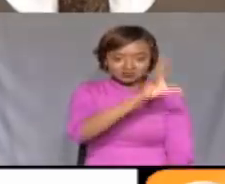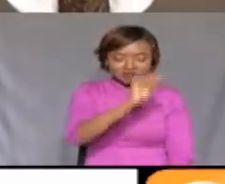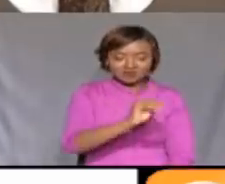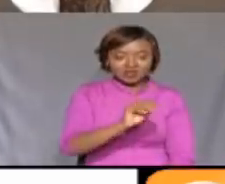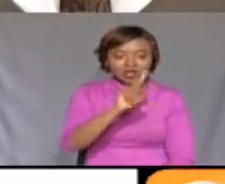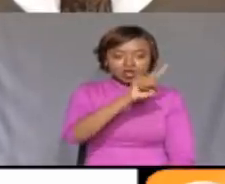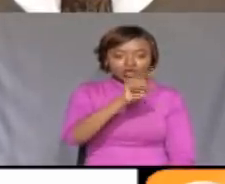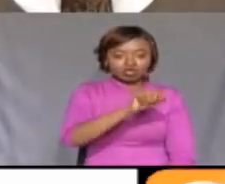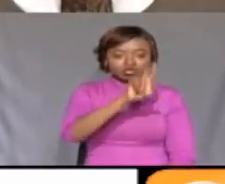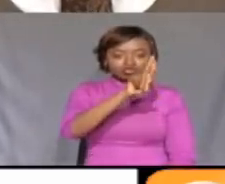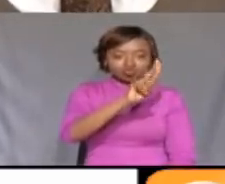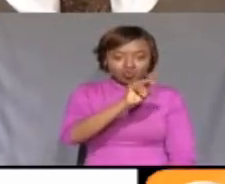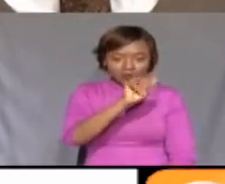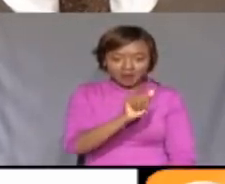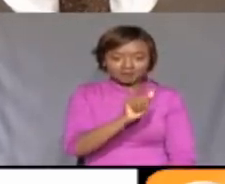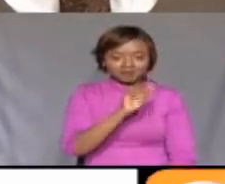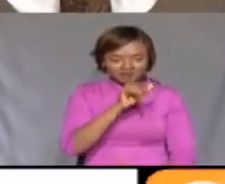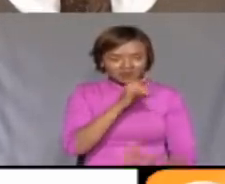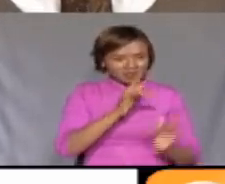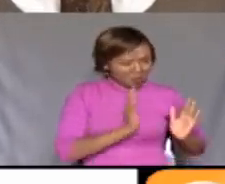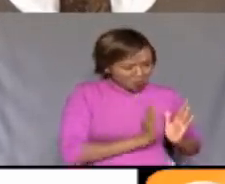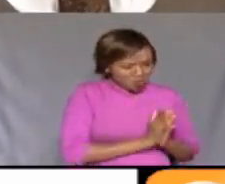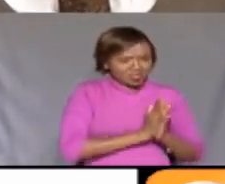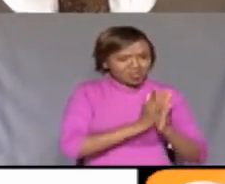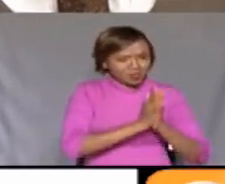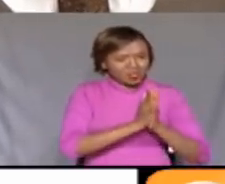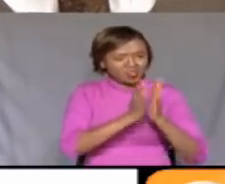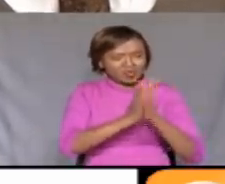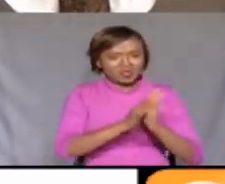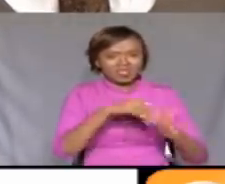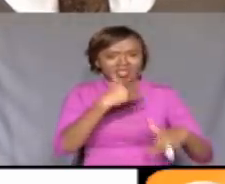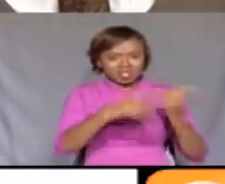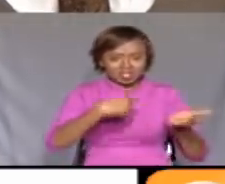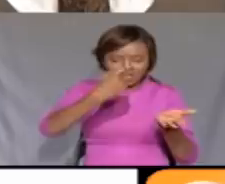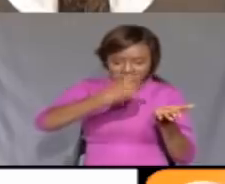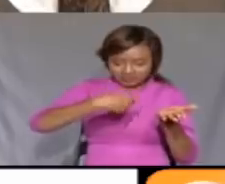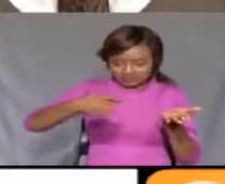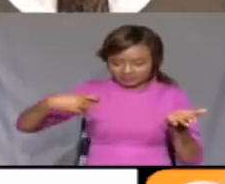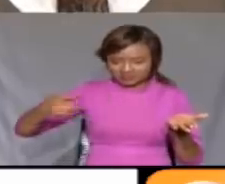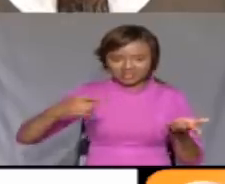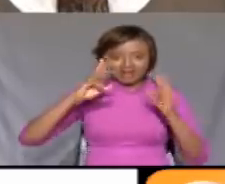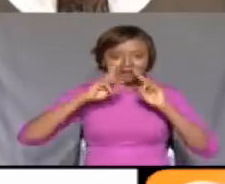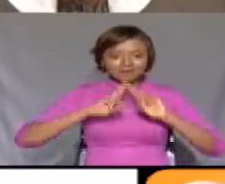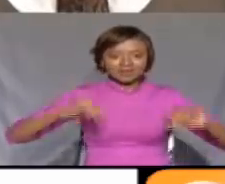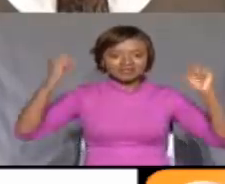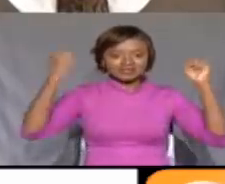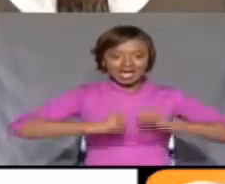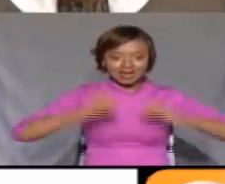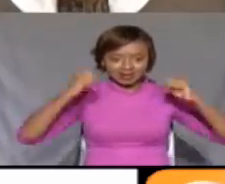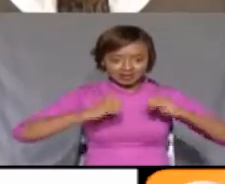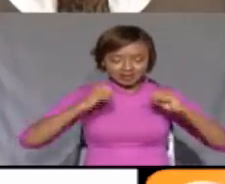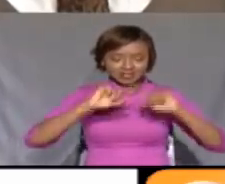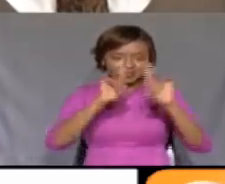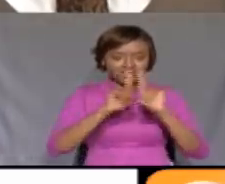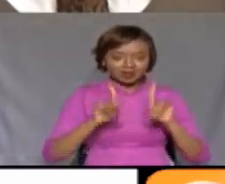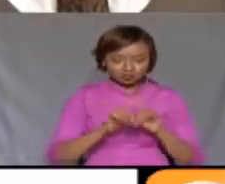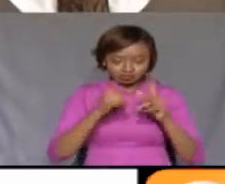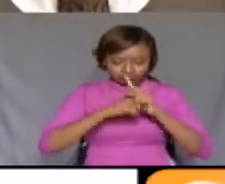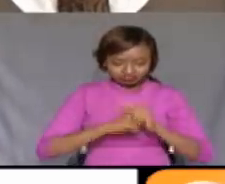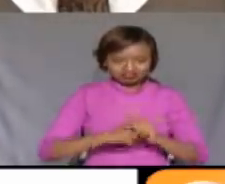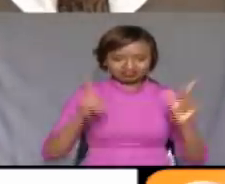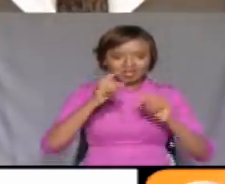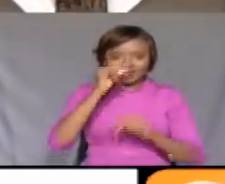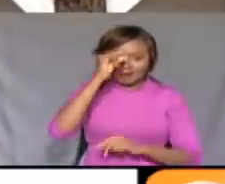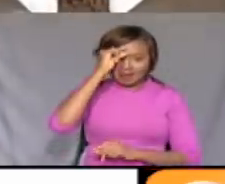Zuma, with whom we shuttled till the signing of the peace deal and installation of a transitional